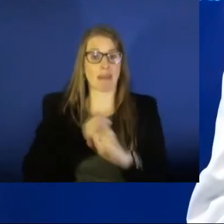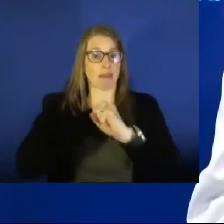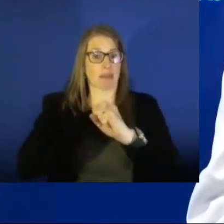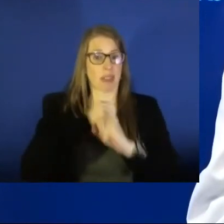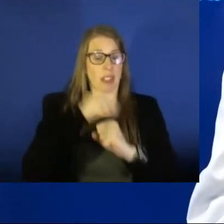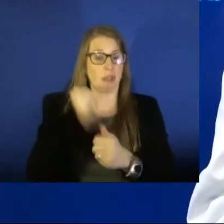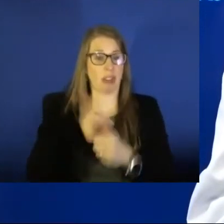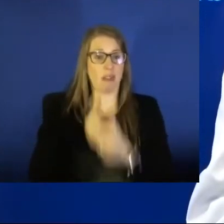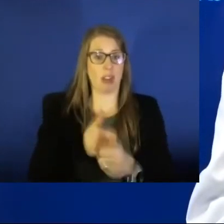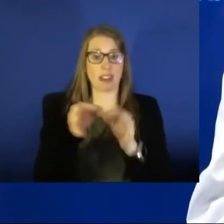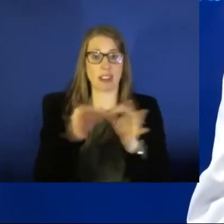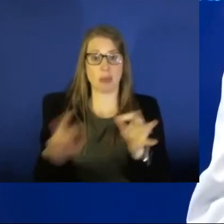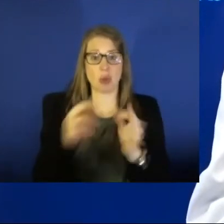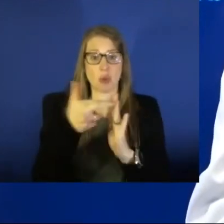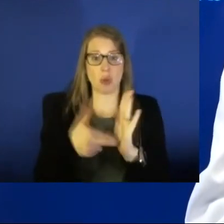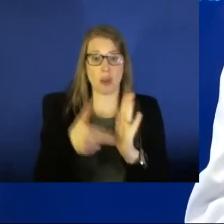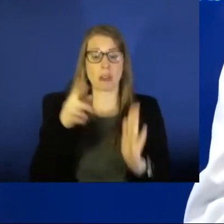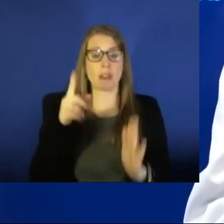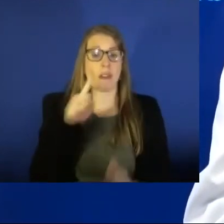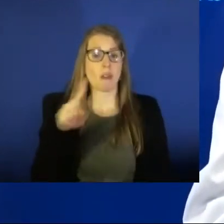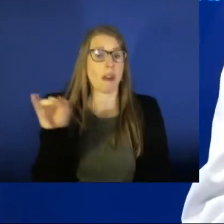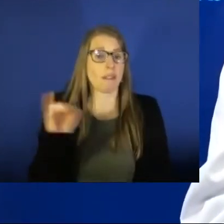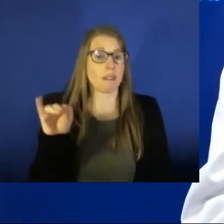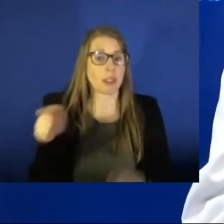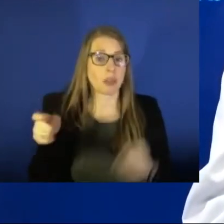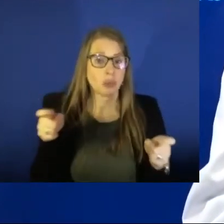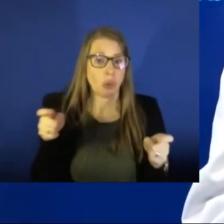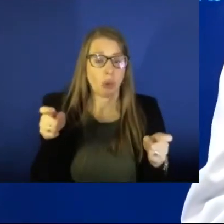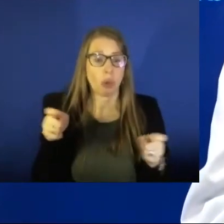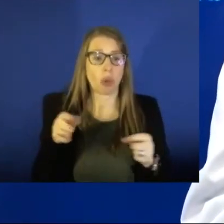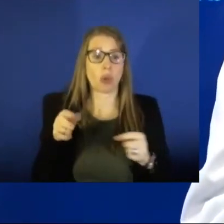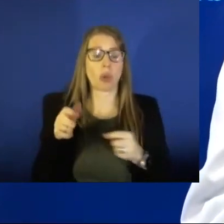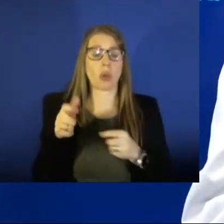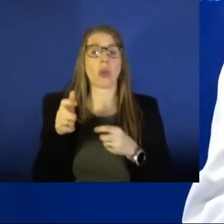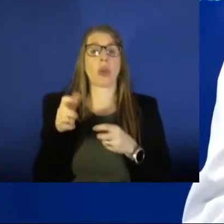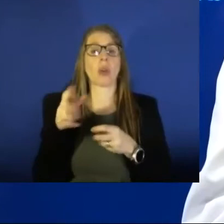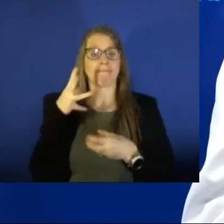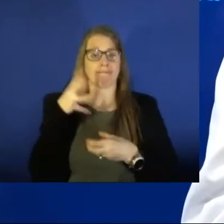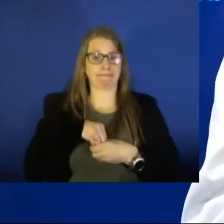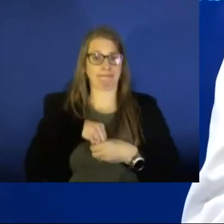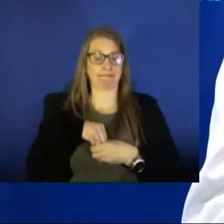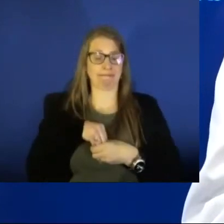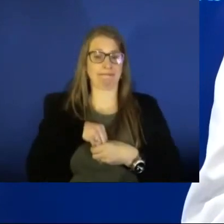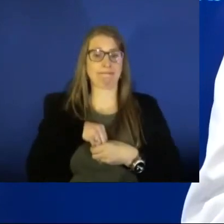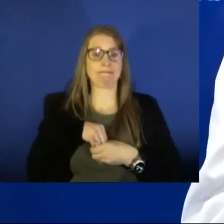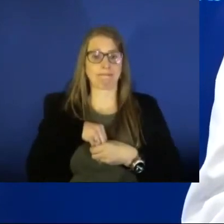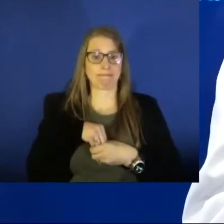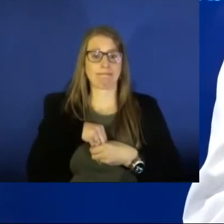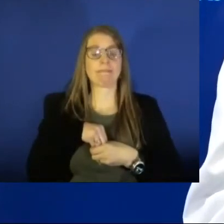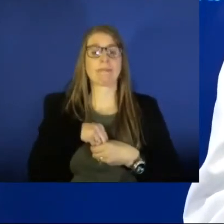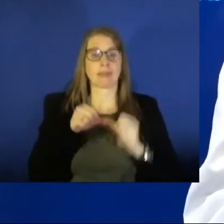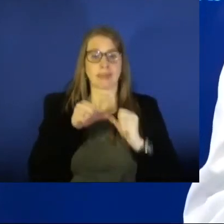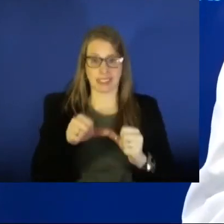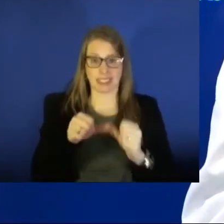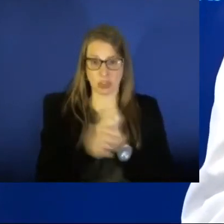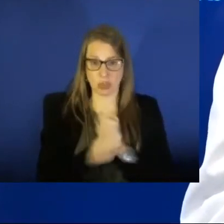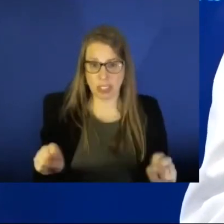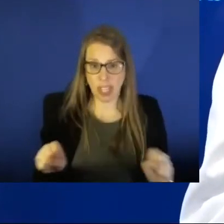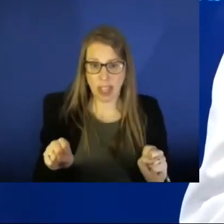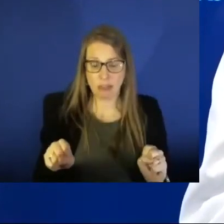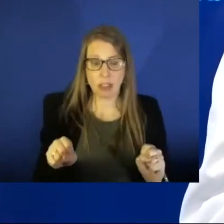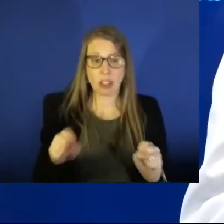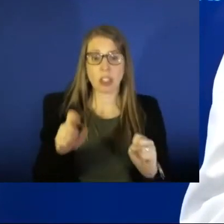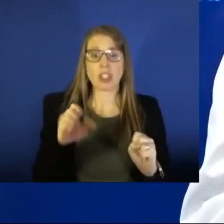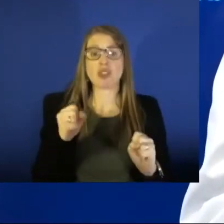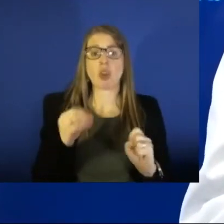simple rules of infection control, which continue to travel with you wherever you go. They continue to keep you safe. So pivot when